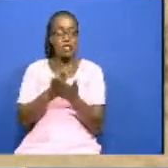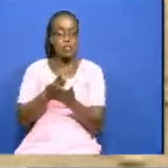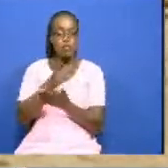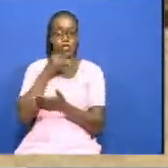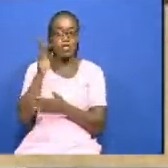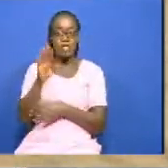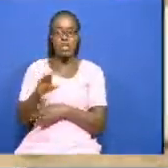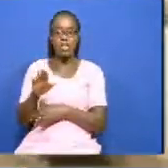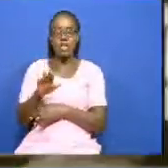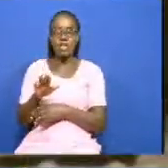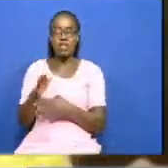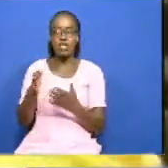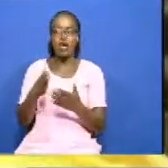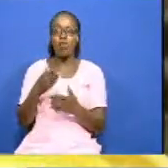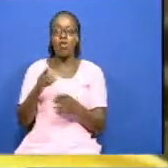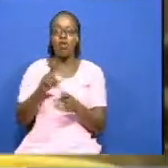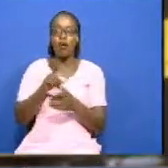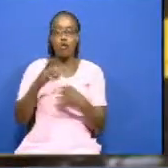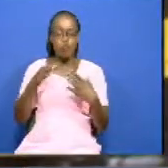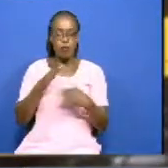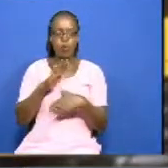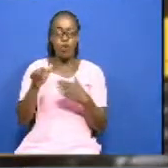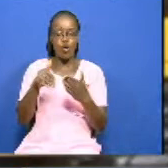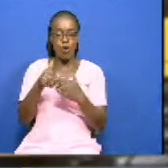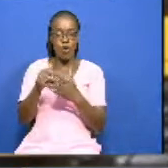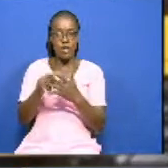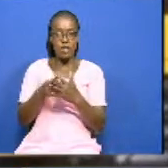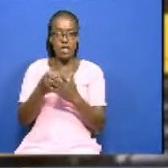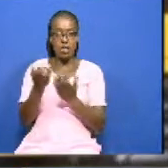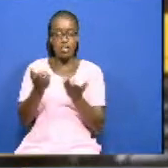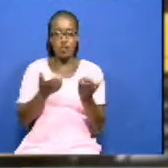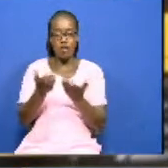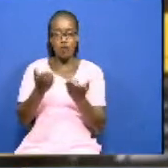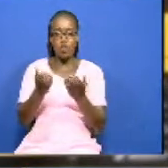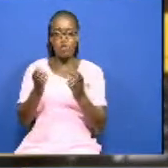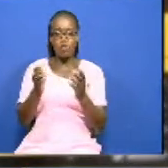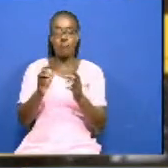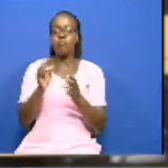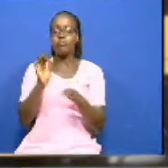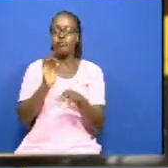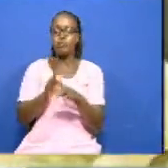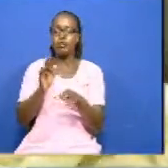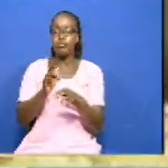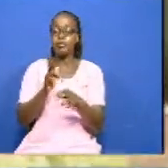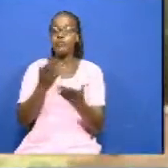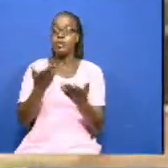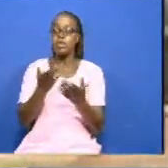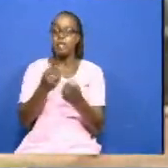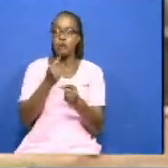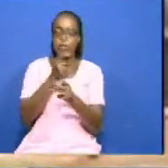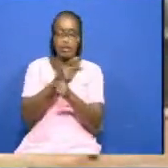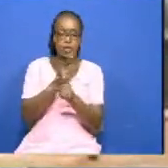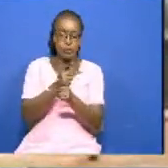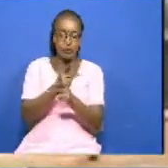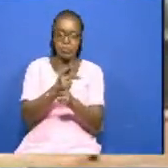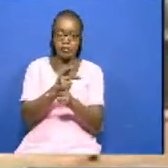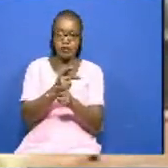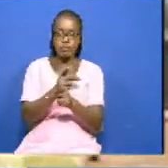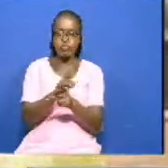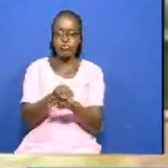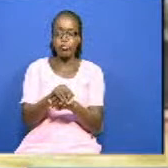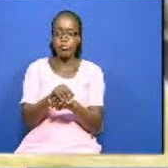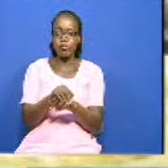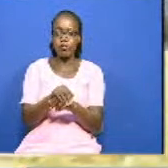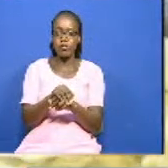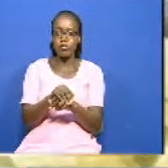are encouraging locals to venture into commercial beekeeping to increase their returns. Ninaona